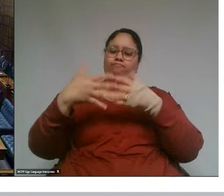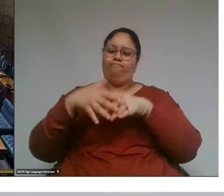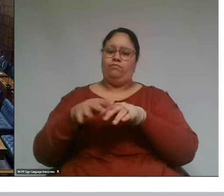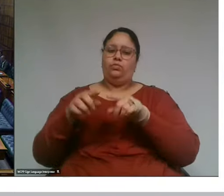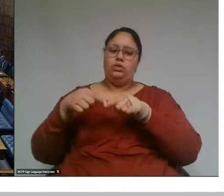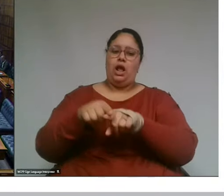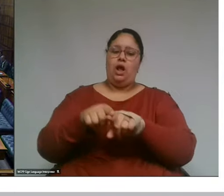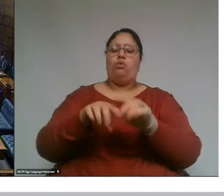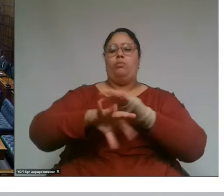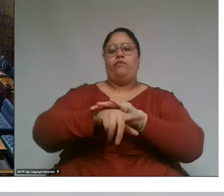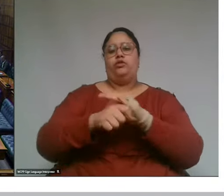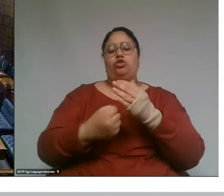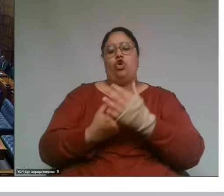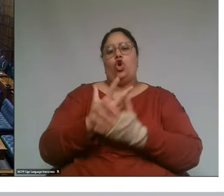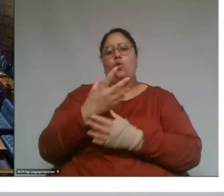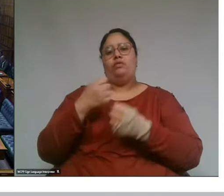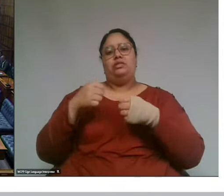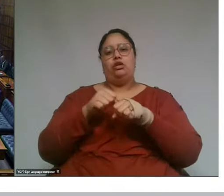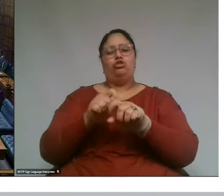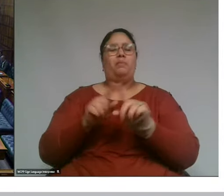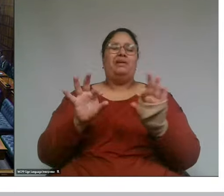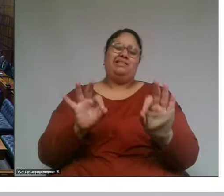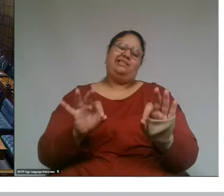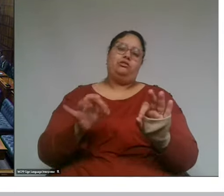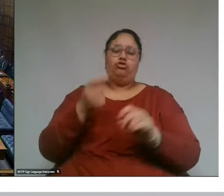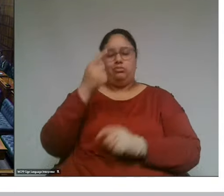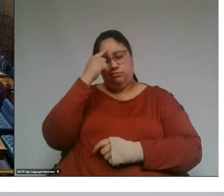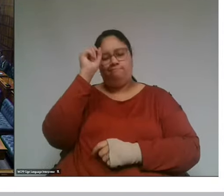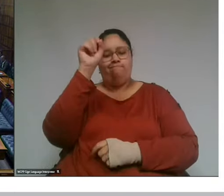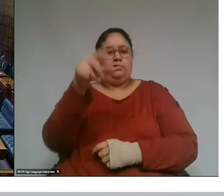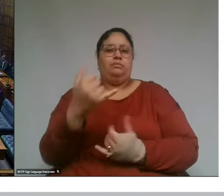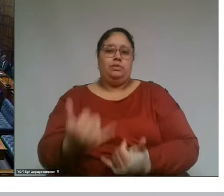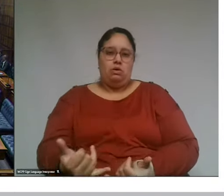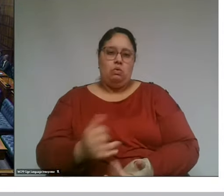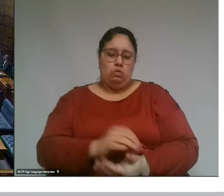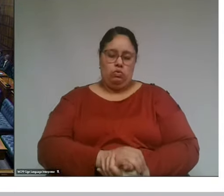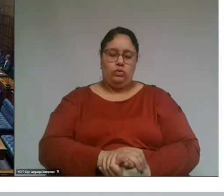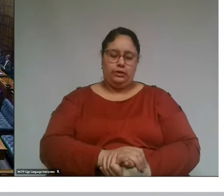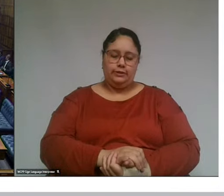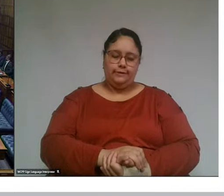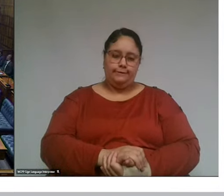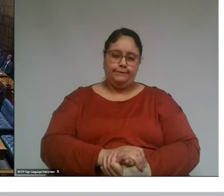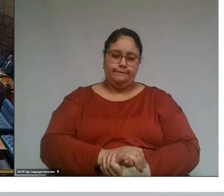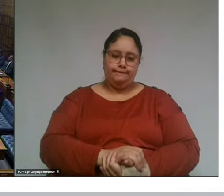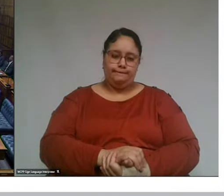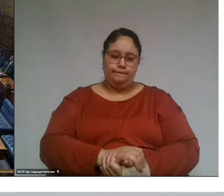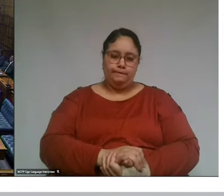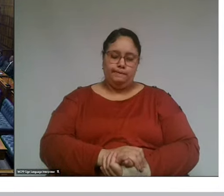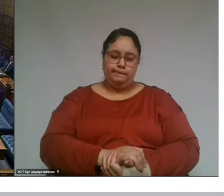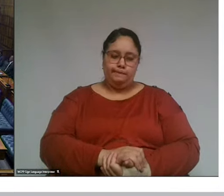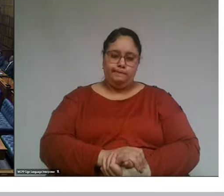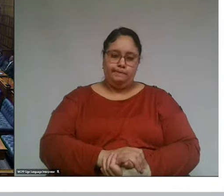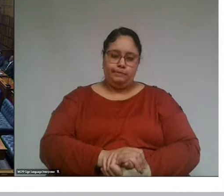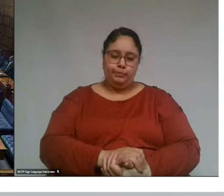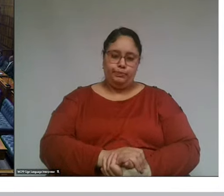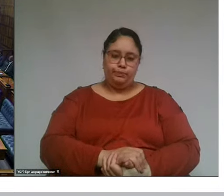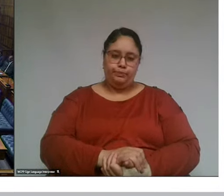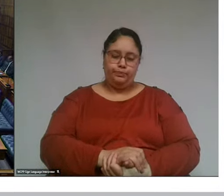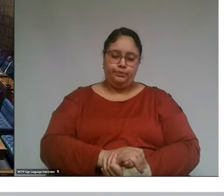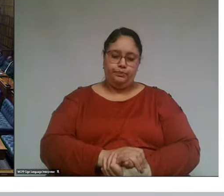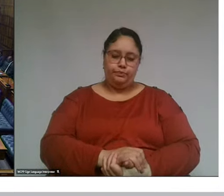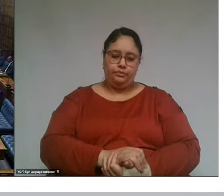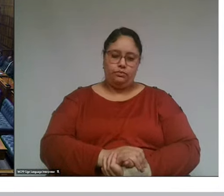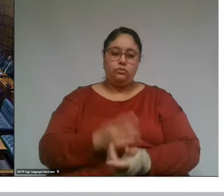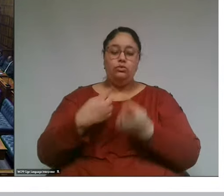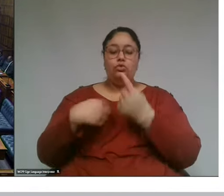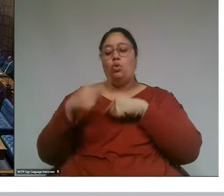and development strategy but that's just a a thought at this stage so um coming back then to the to the question of the